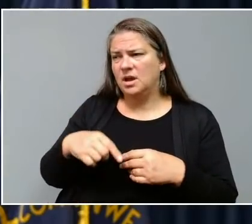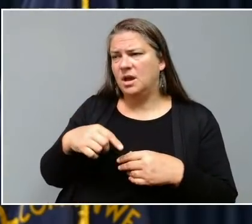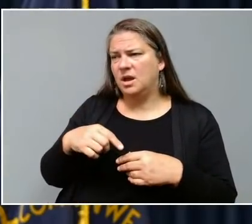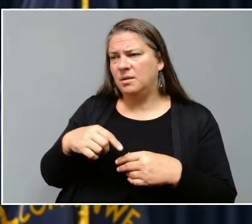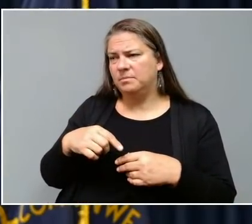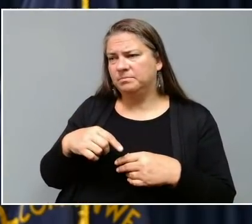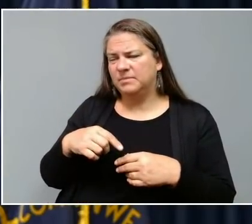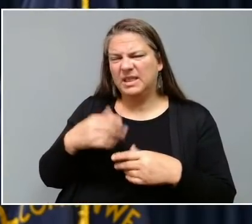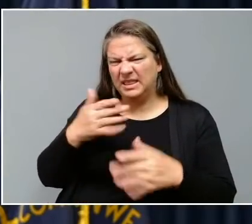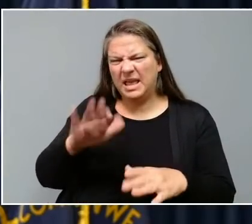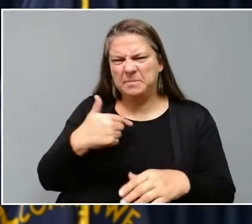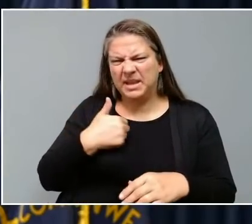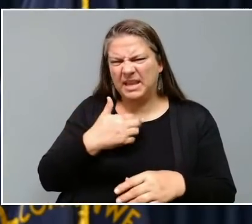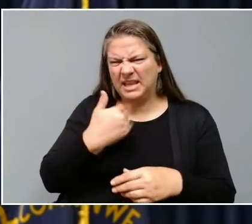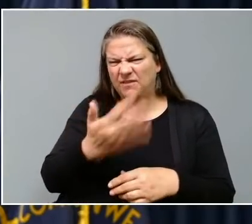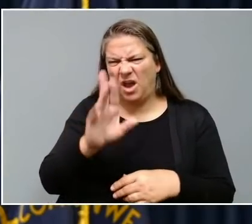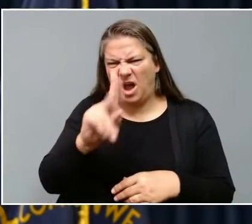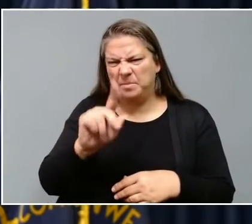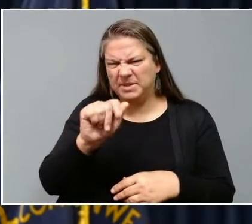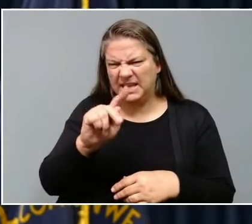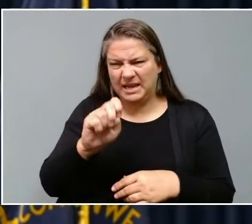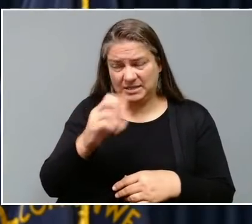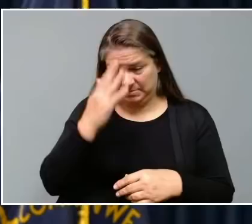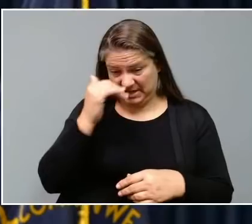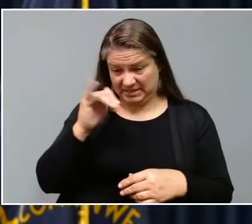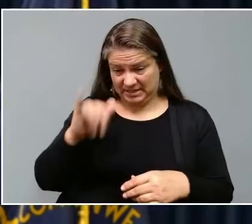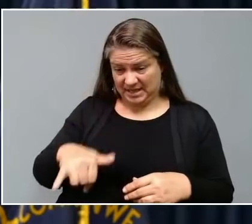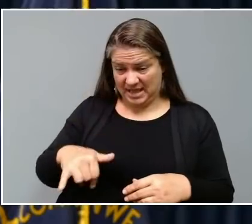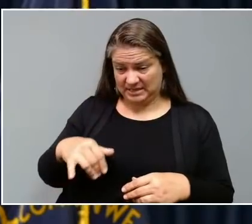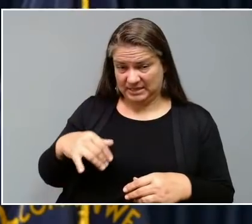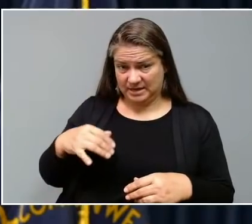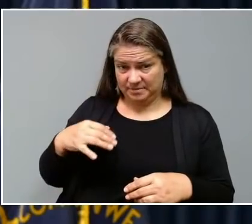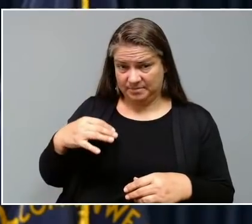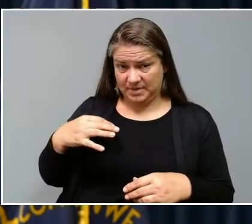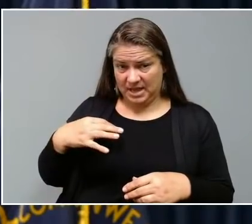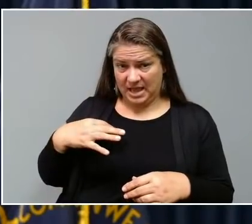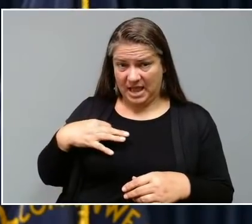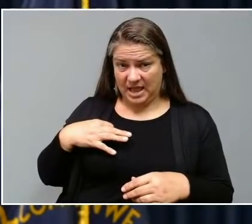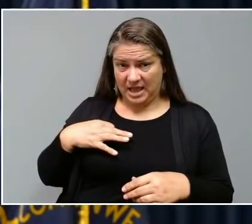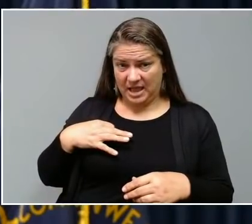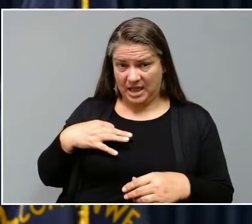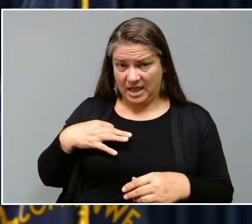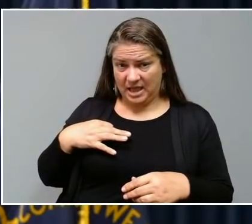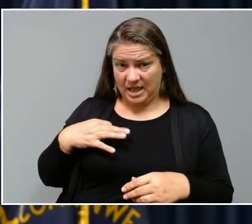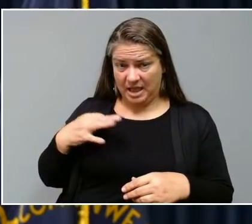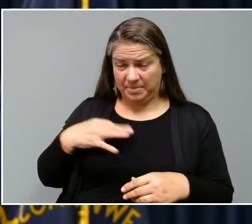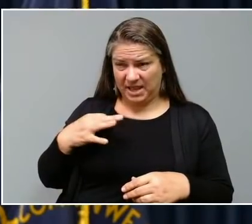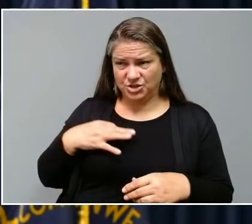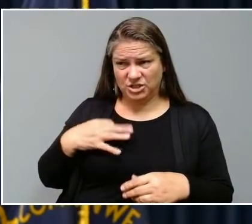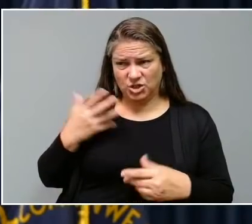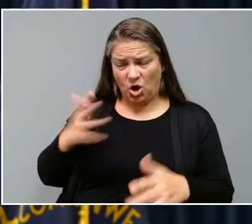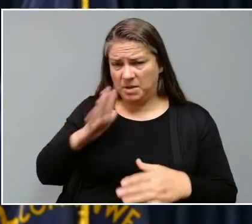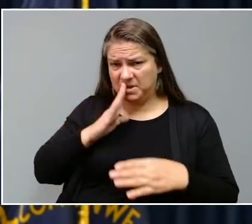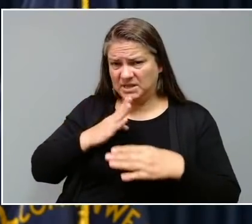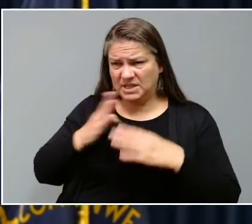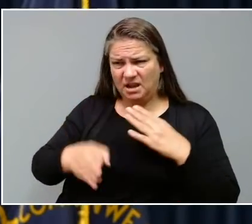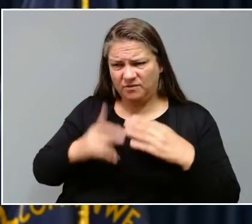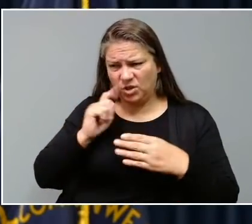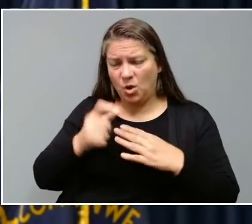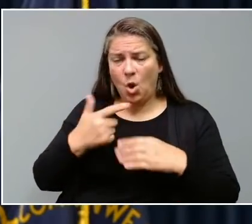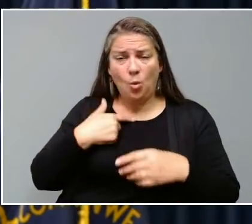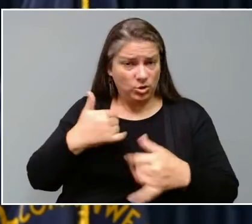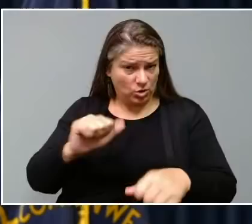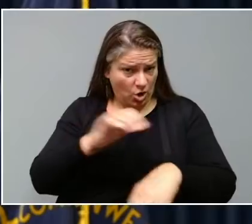me get you an update on that because that application has been in for a little bit. We've certainly tried on the state side